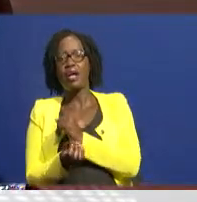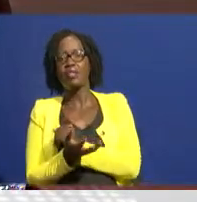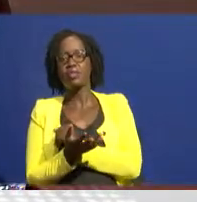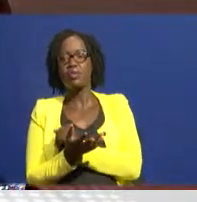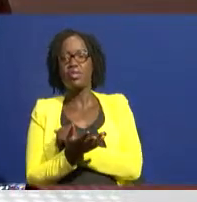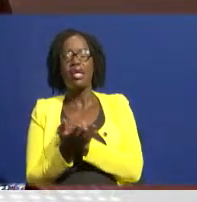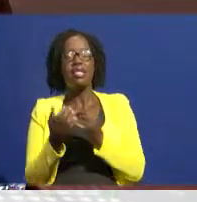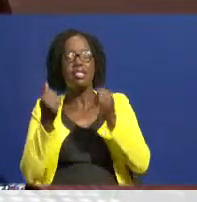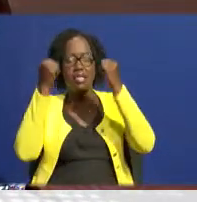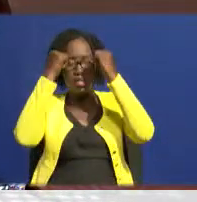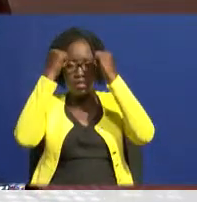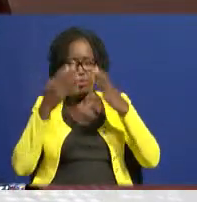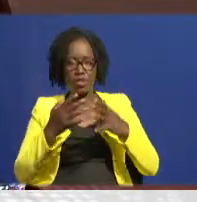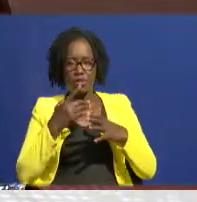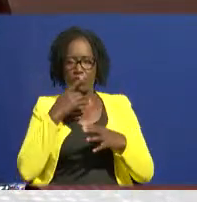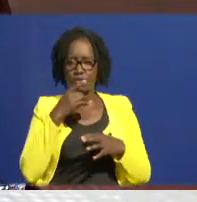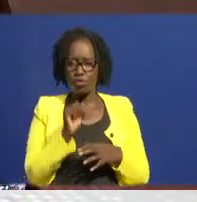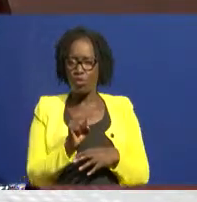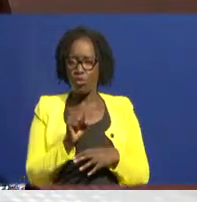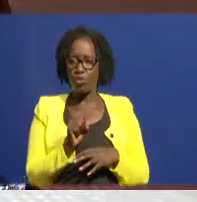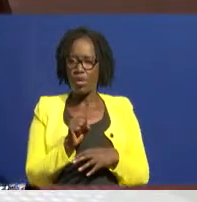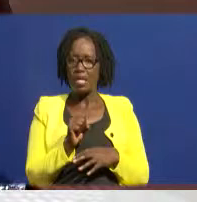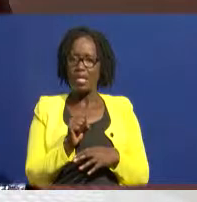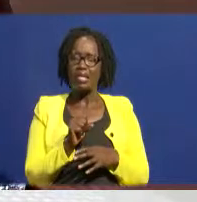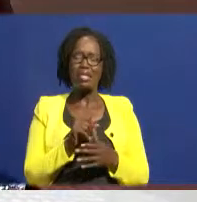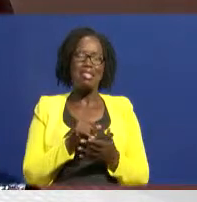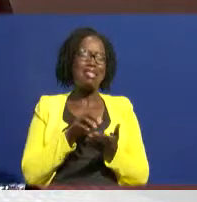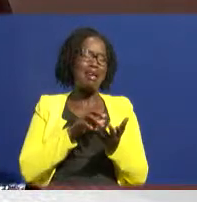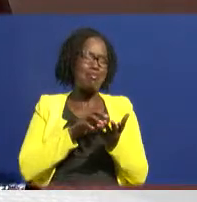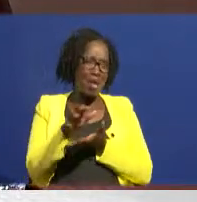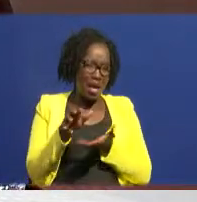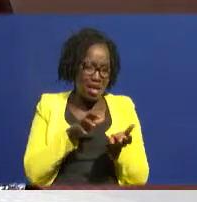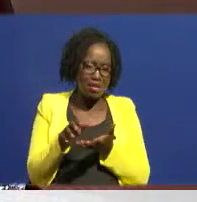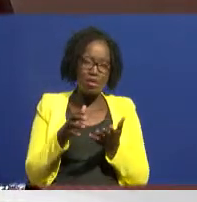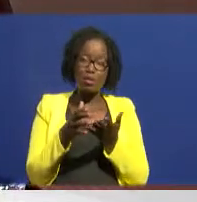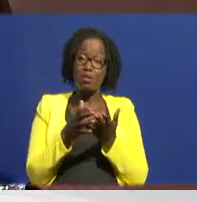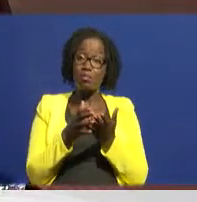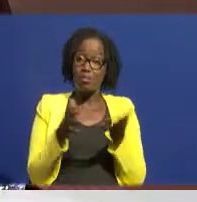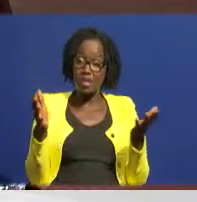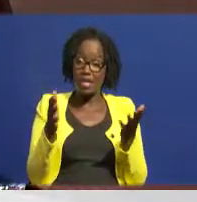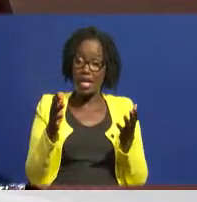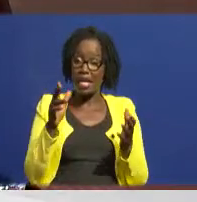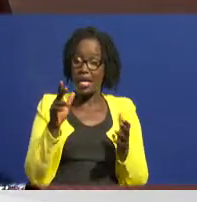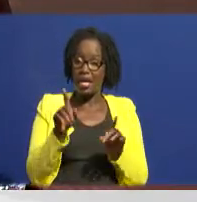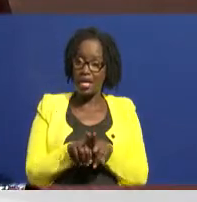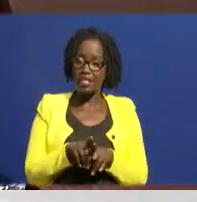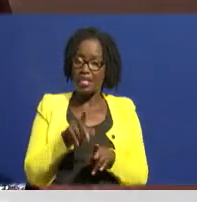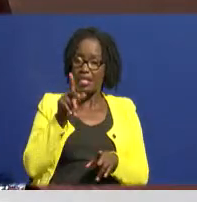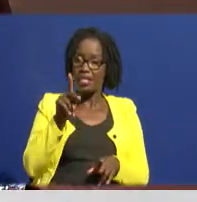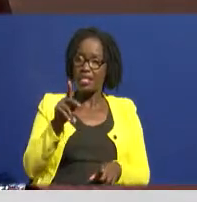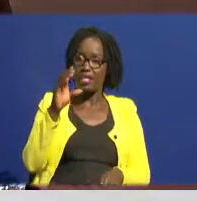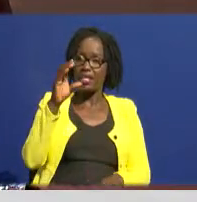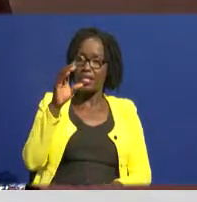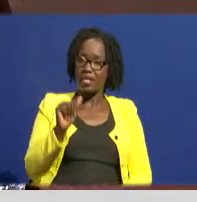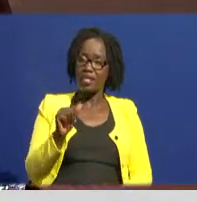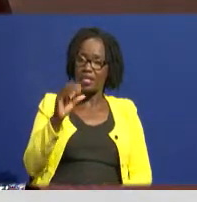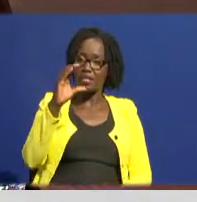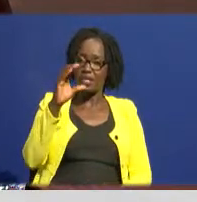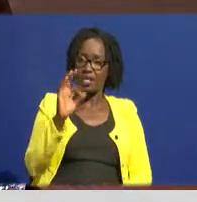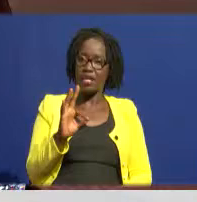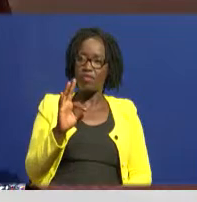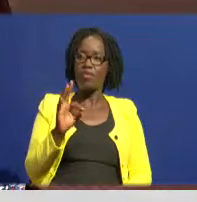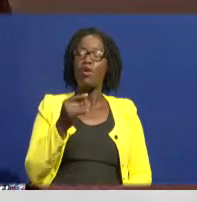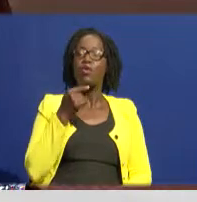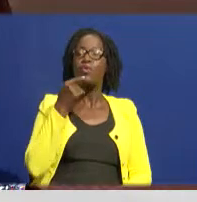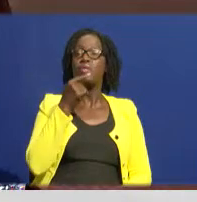students. And so we realize that it's a mess out there. And as KSEF, like we have continued